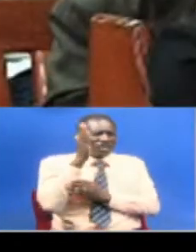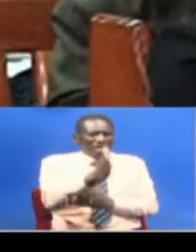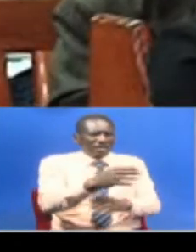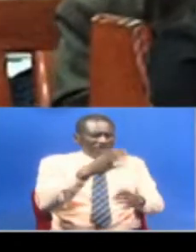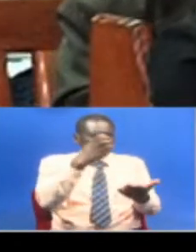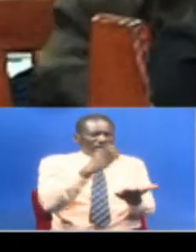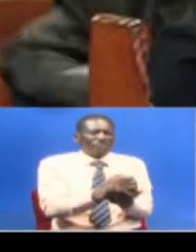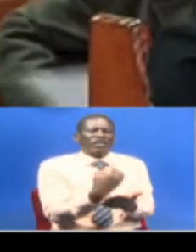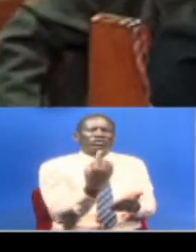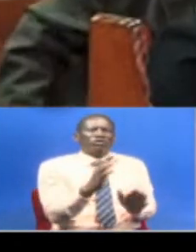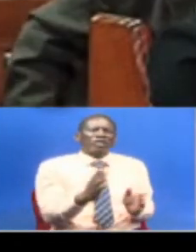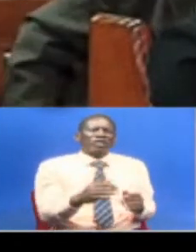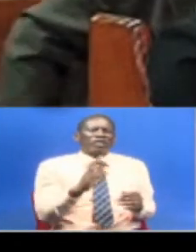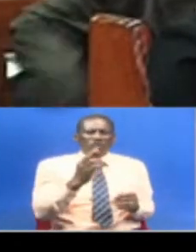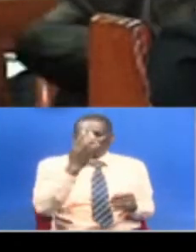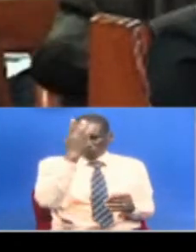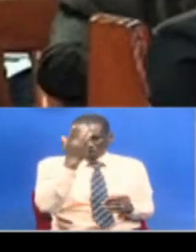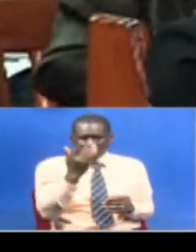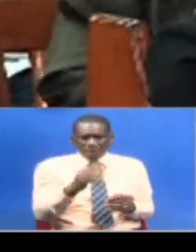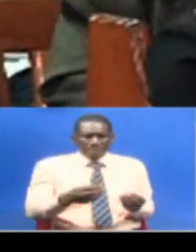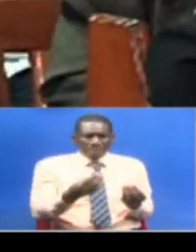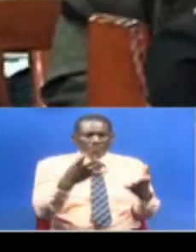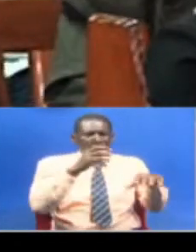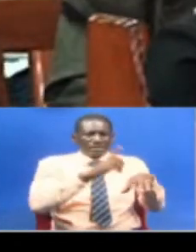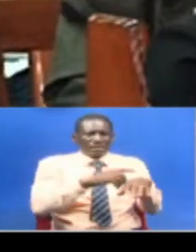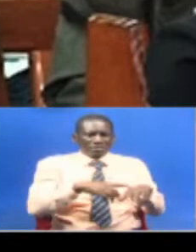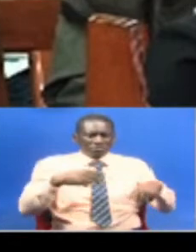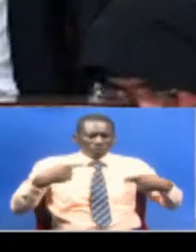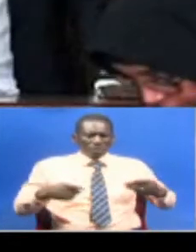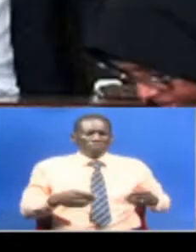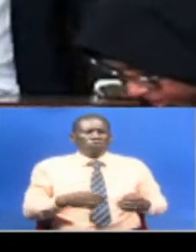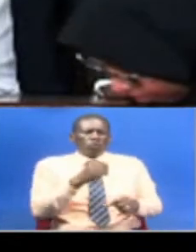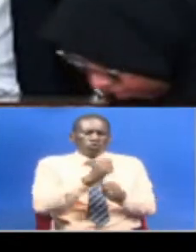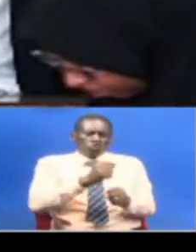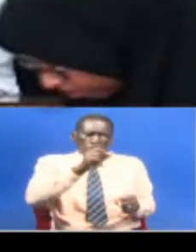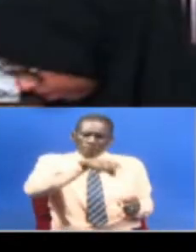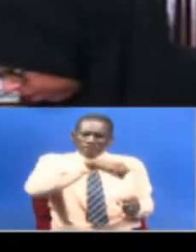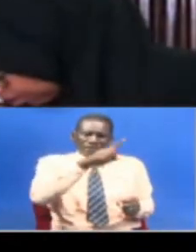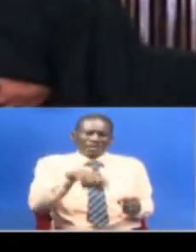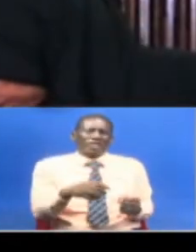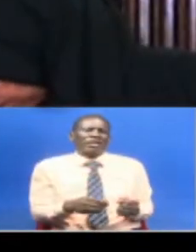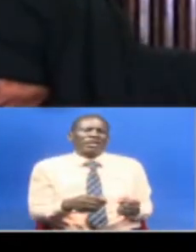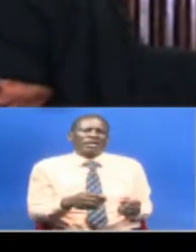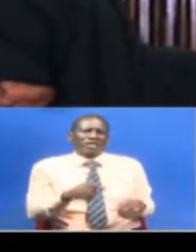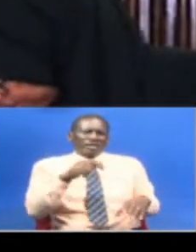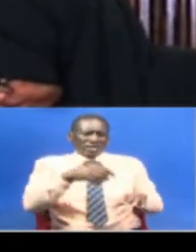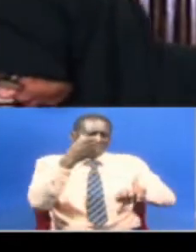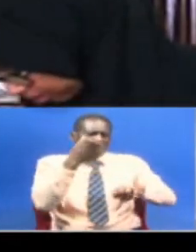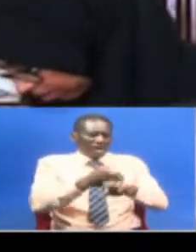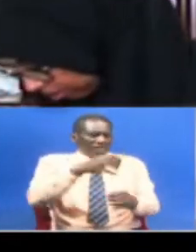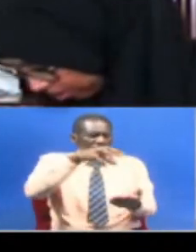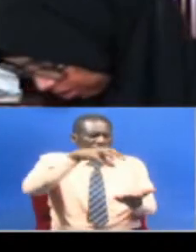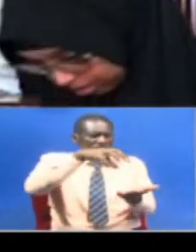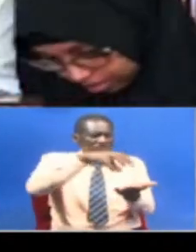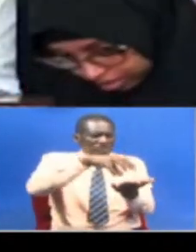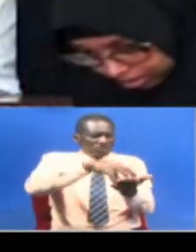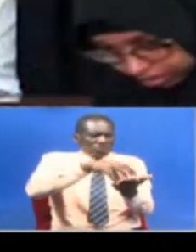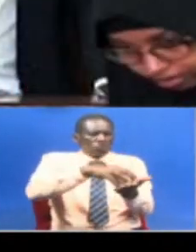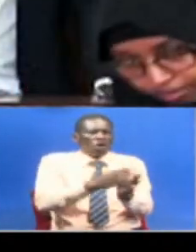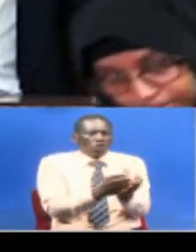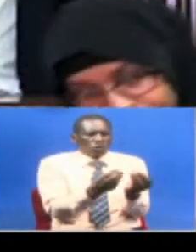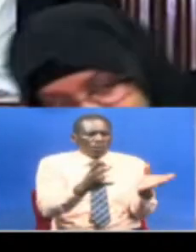evidence, because oftentimes people commit offences under very difficult circumstances, or many offences